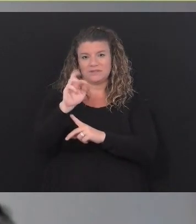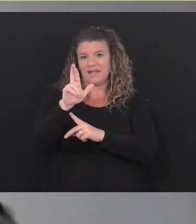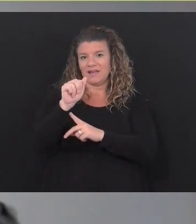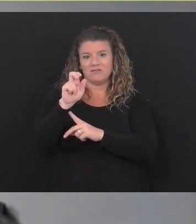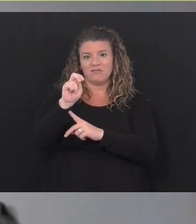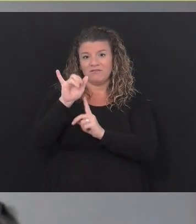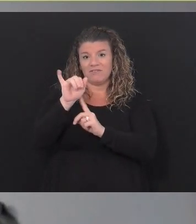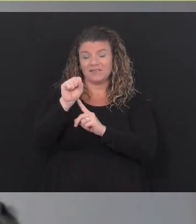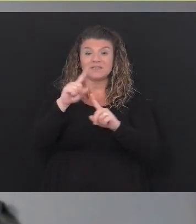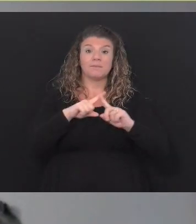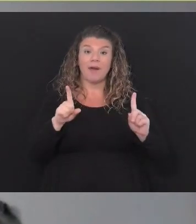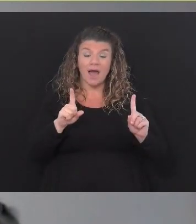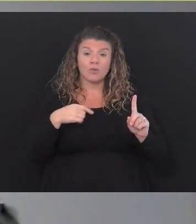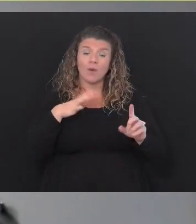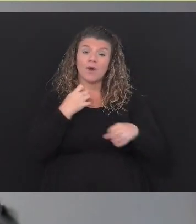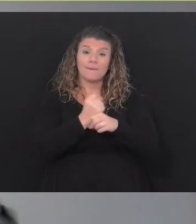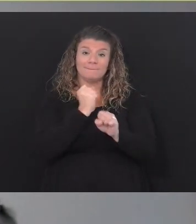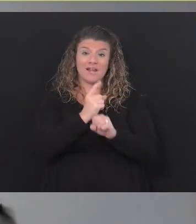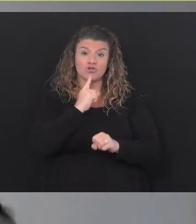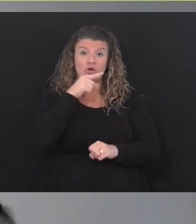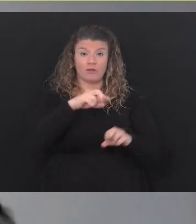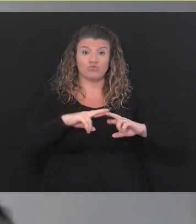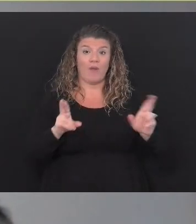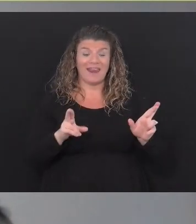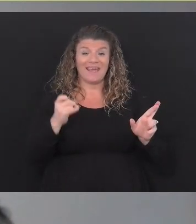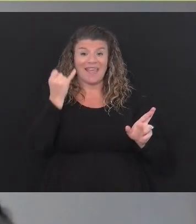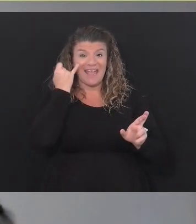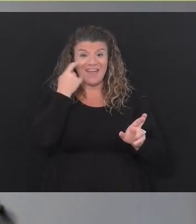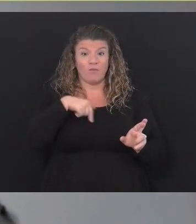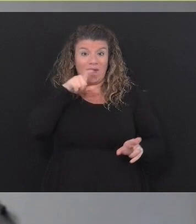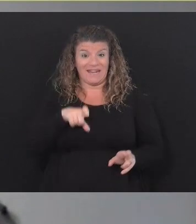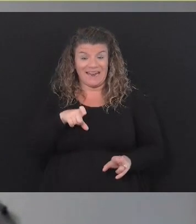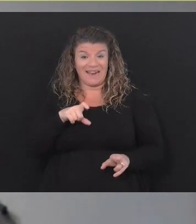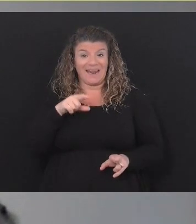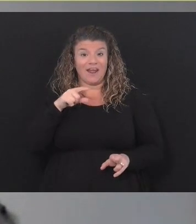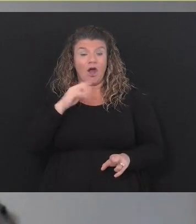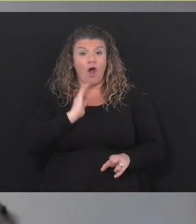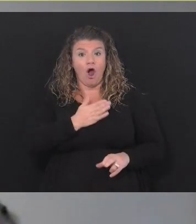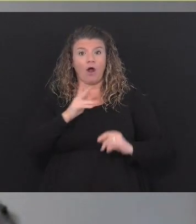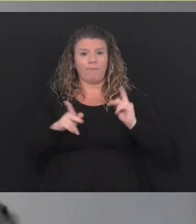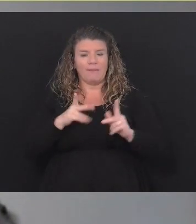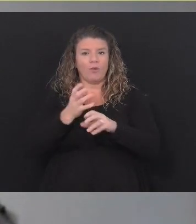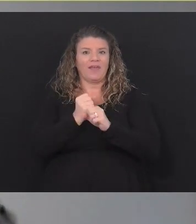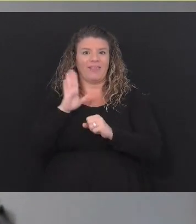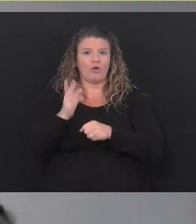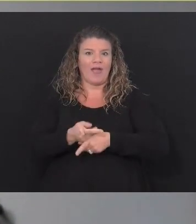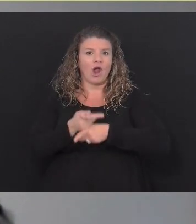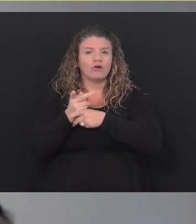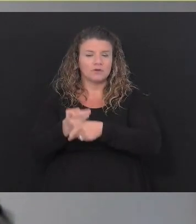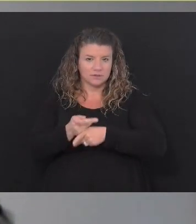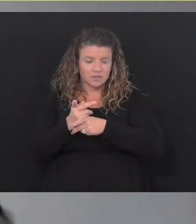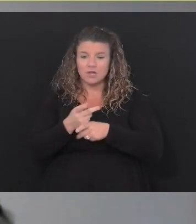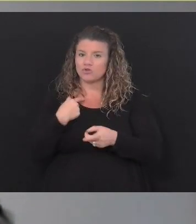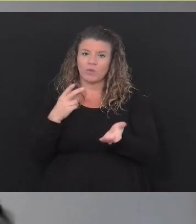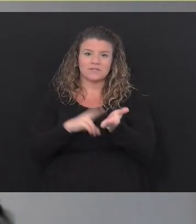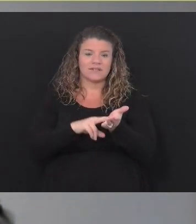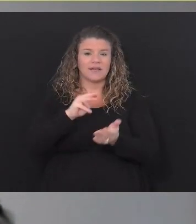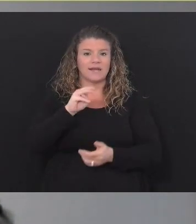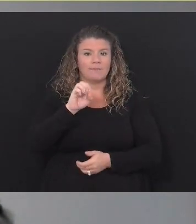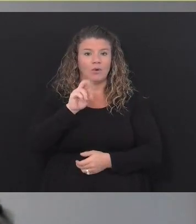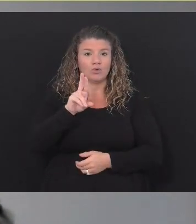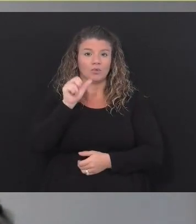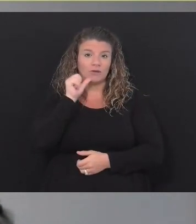but we're going to make sure citizens have the care they need and the services they need in the event that would happen. So we signed that MOU yesterday,